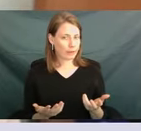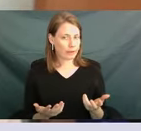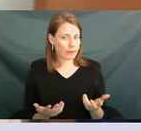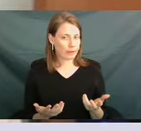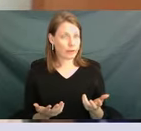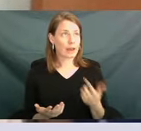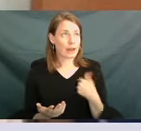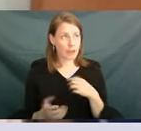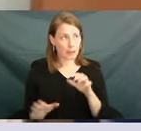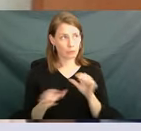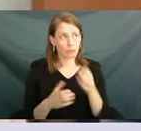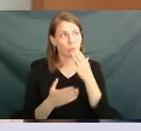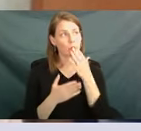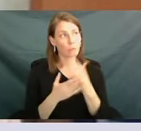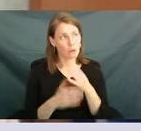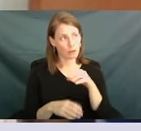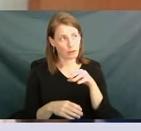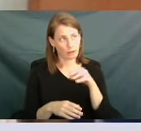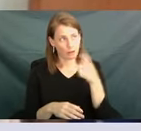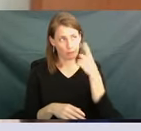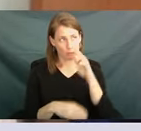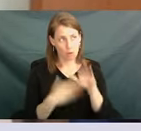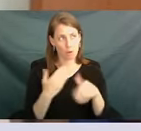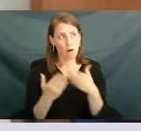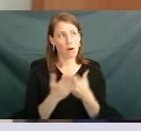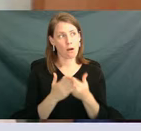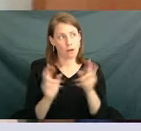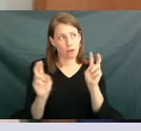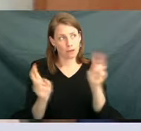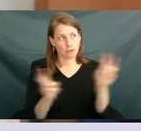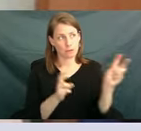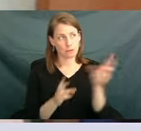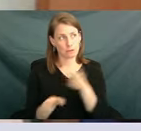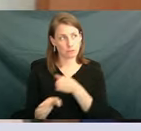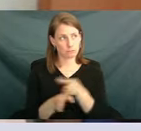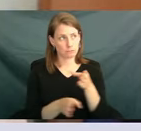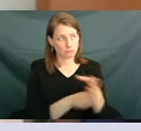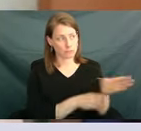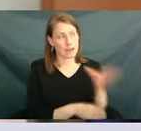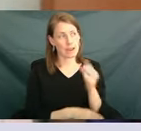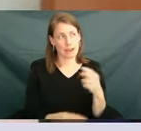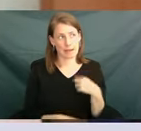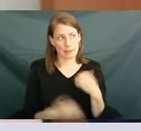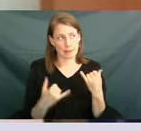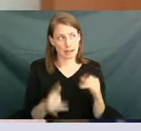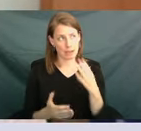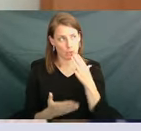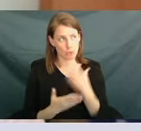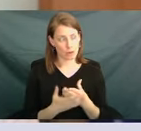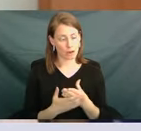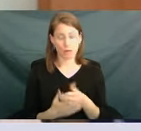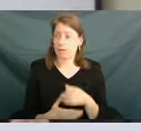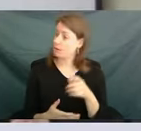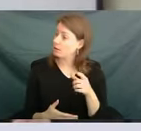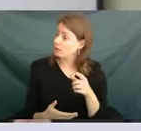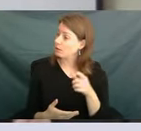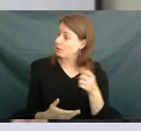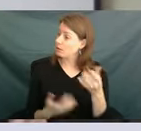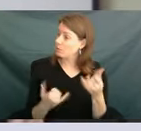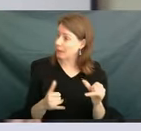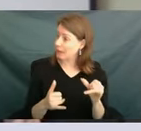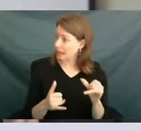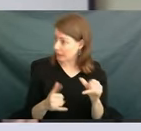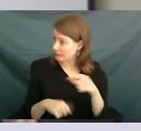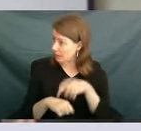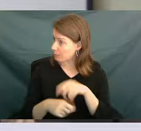good. yeah, and I've been playing well. When you say playing well, is this playtimes on the playground? Yeah. Who are